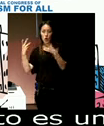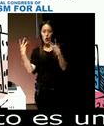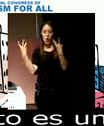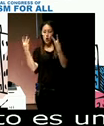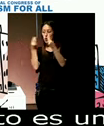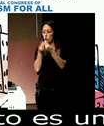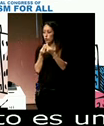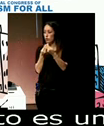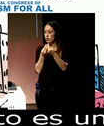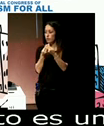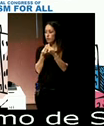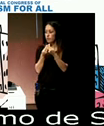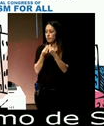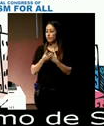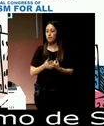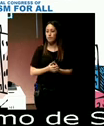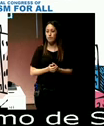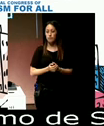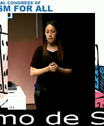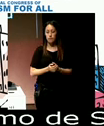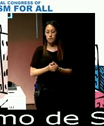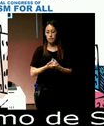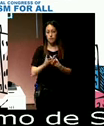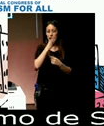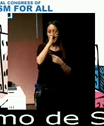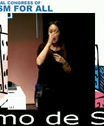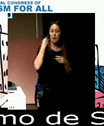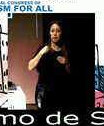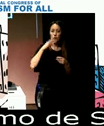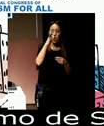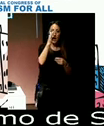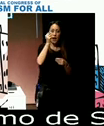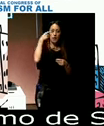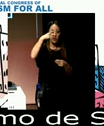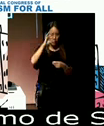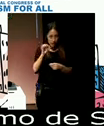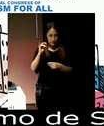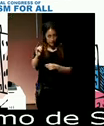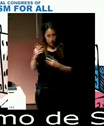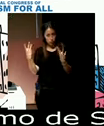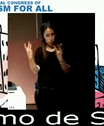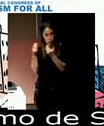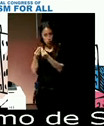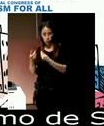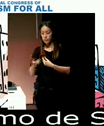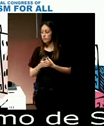available, and the QR codes and the NFC tags.